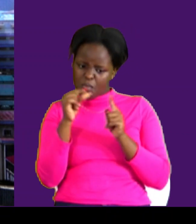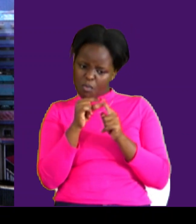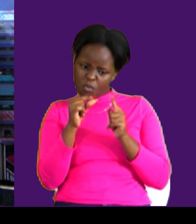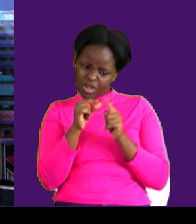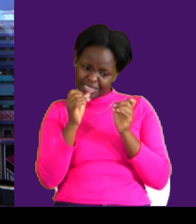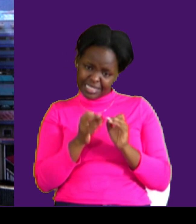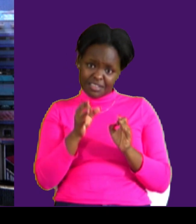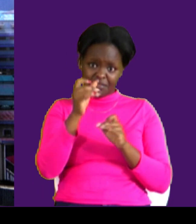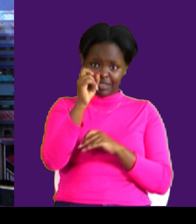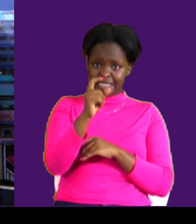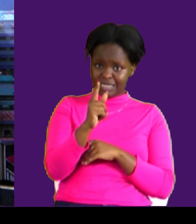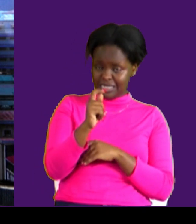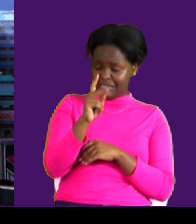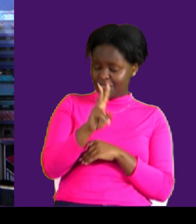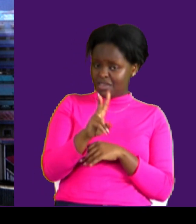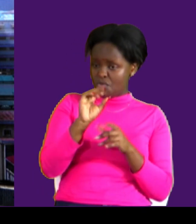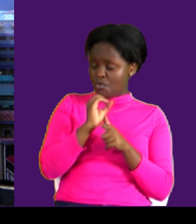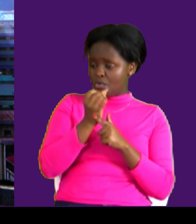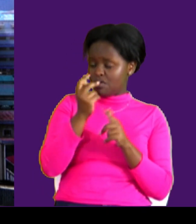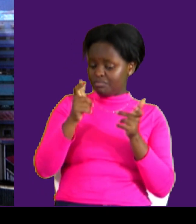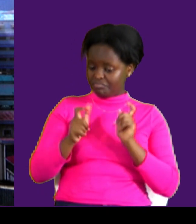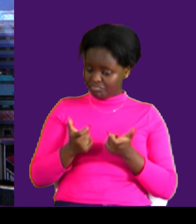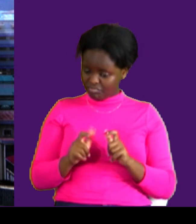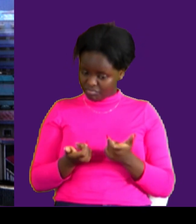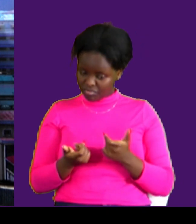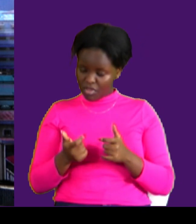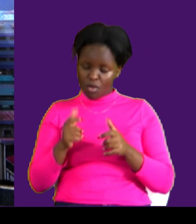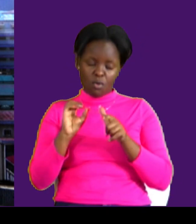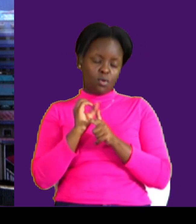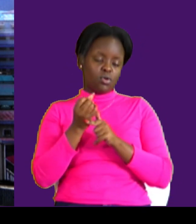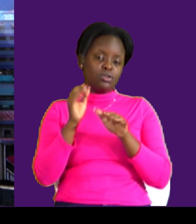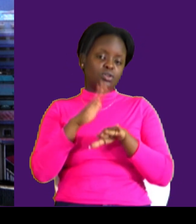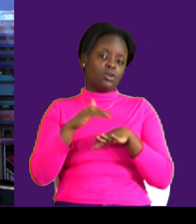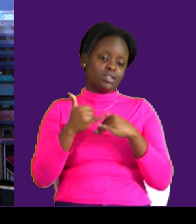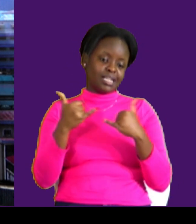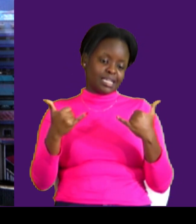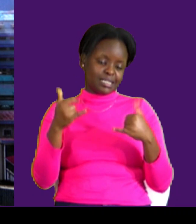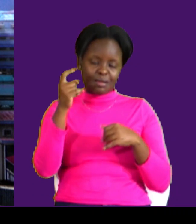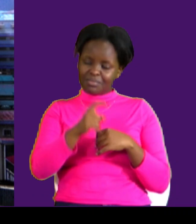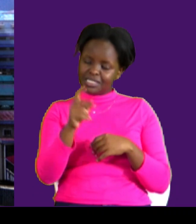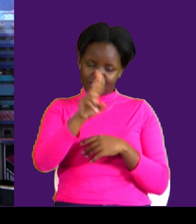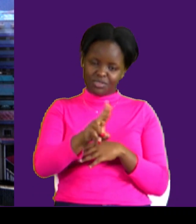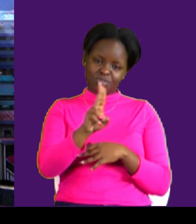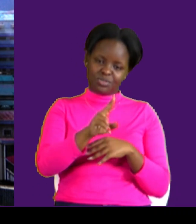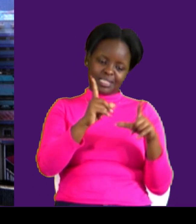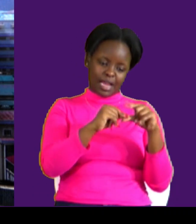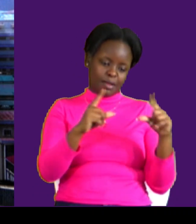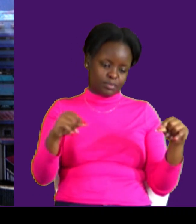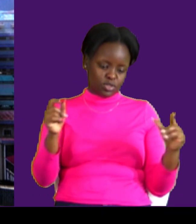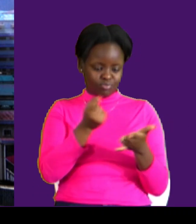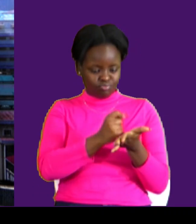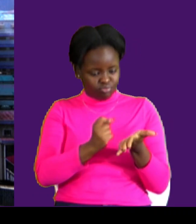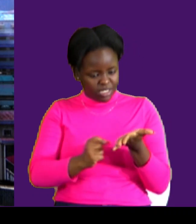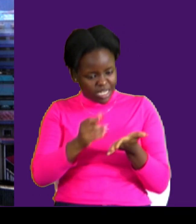it is a TV or a radio, so, or online. Yeah. You will just have to use that caption that is